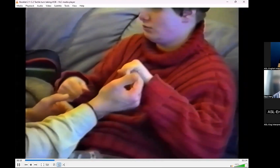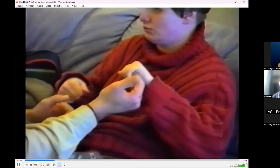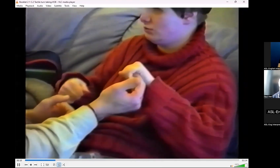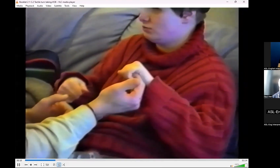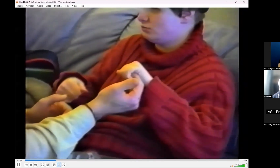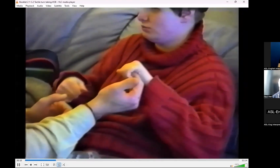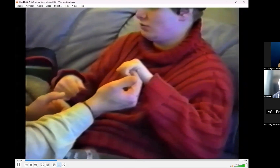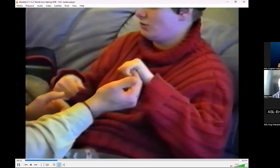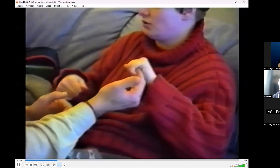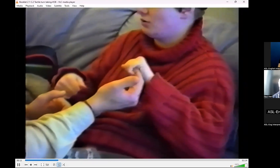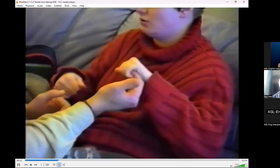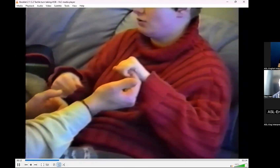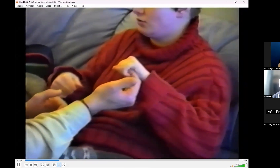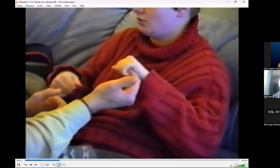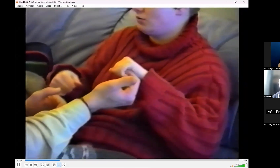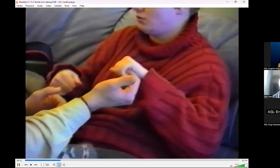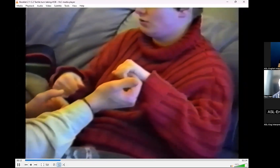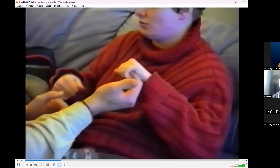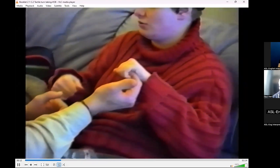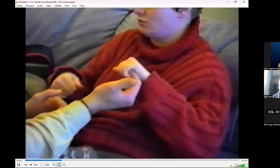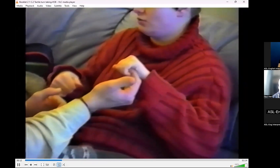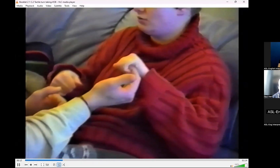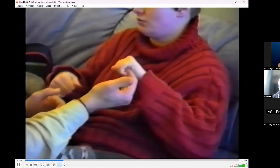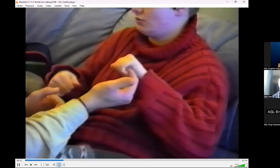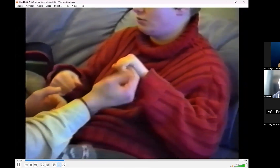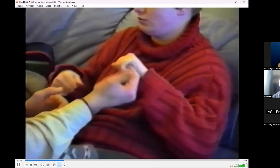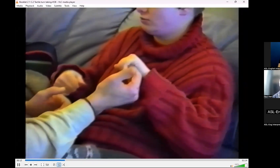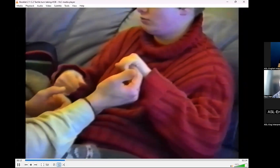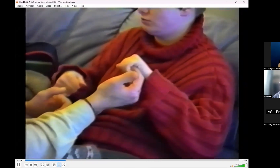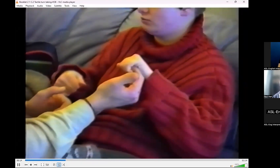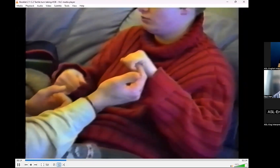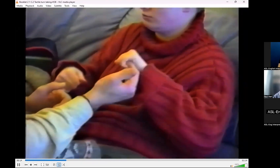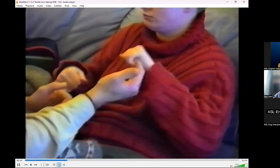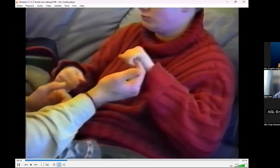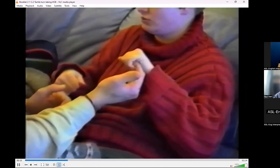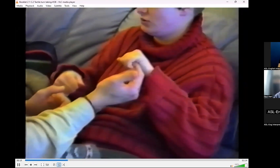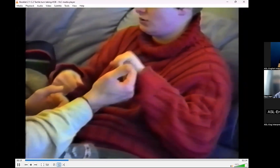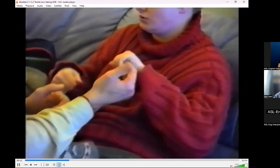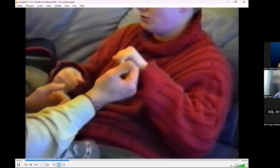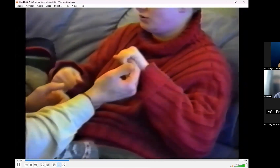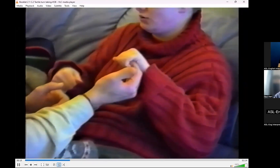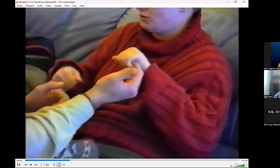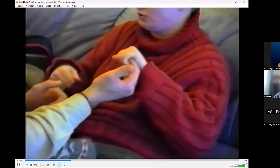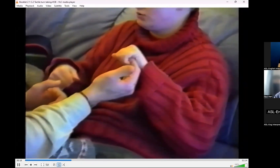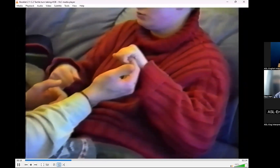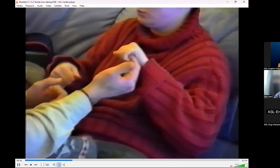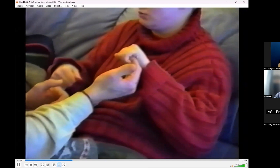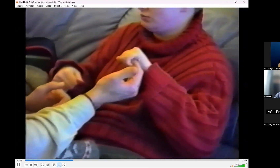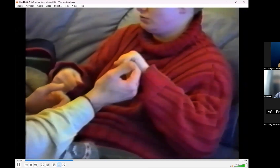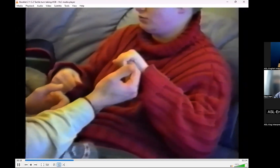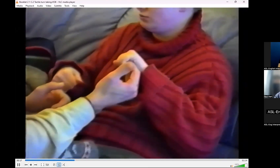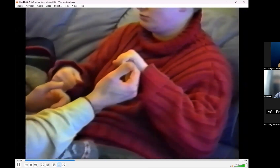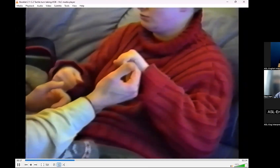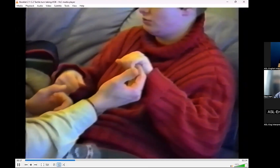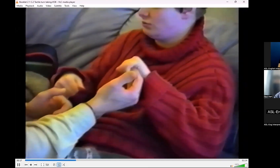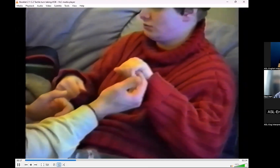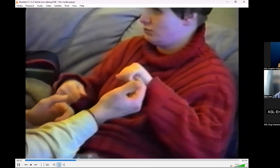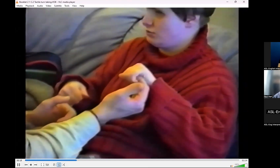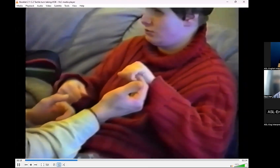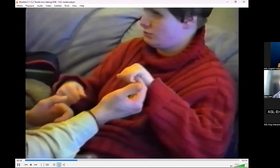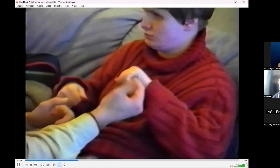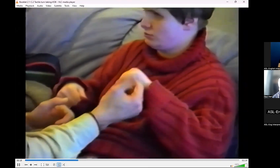Jo, her. Og den. På siden. På siden, ordentlig. Ja, det